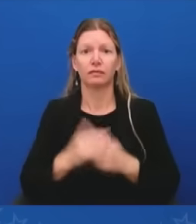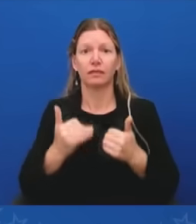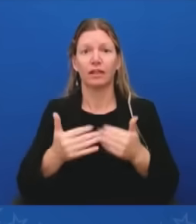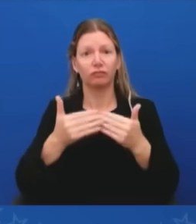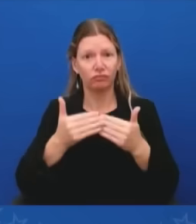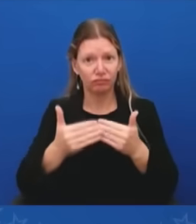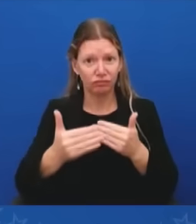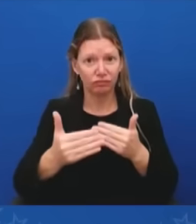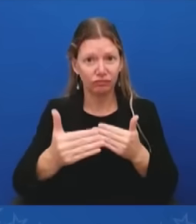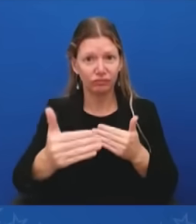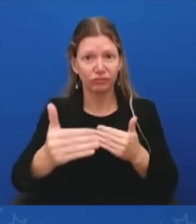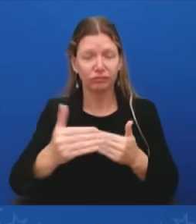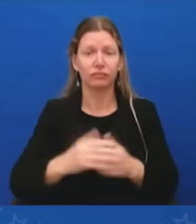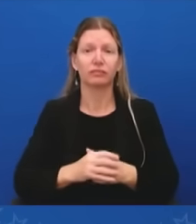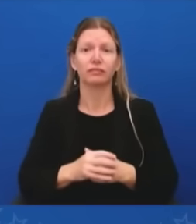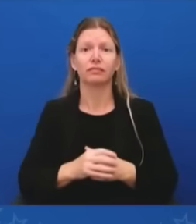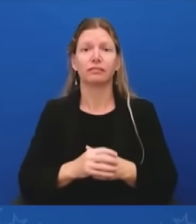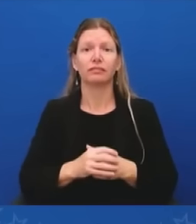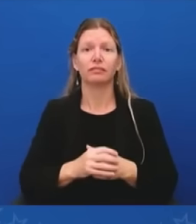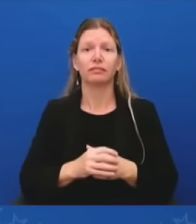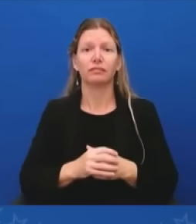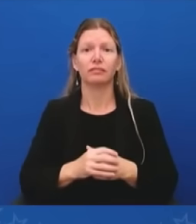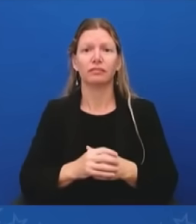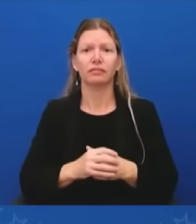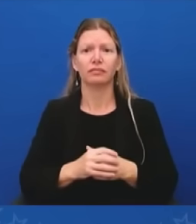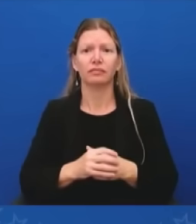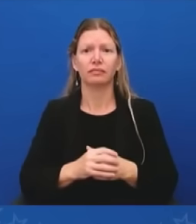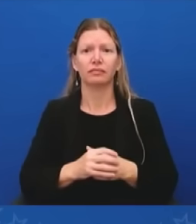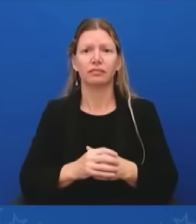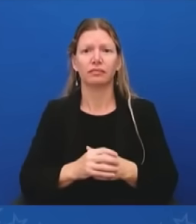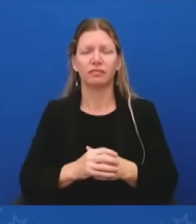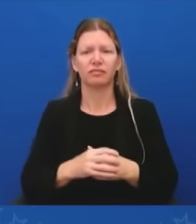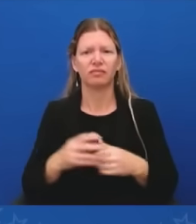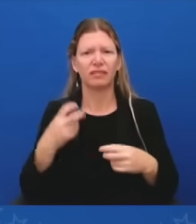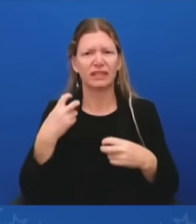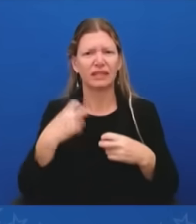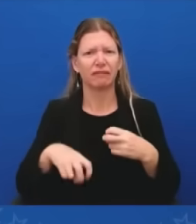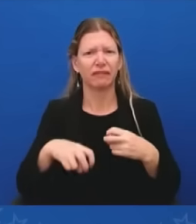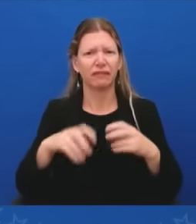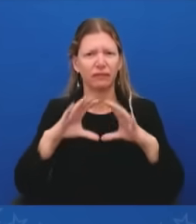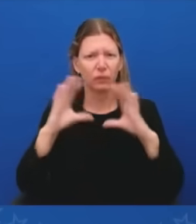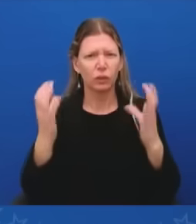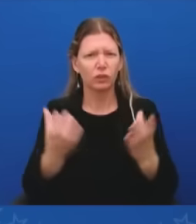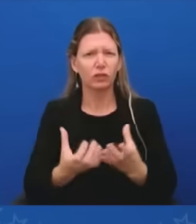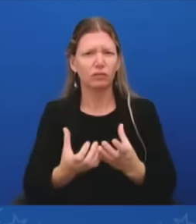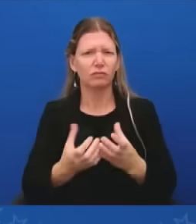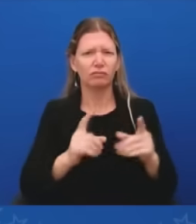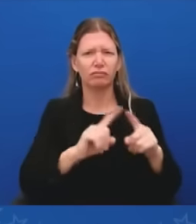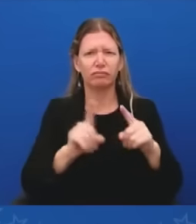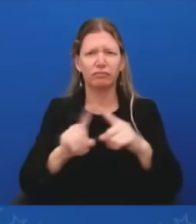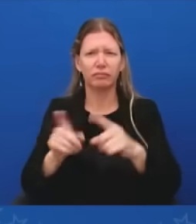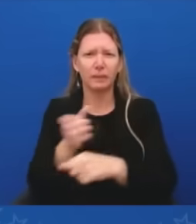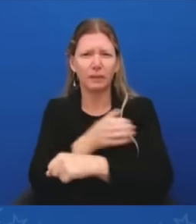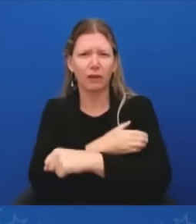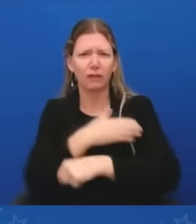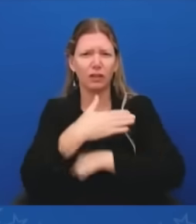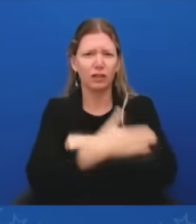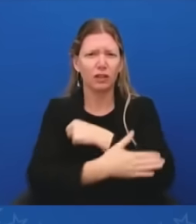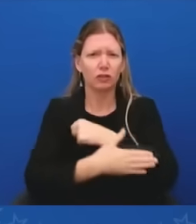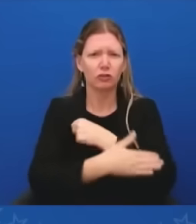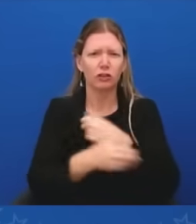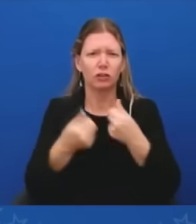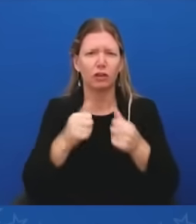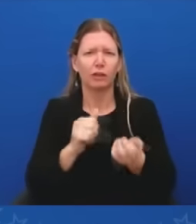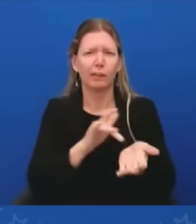can't draw any other conclusion when powerful nations try to coerce their neighbors or terrorists attempt evil